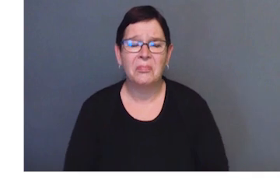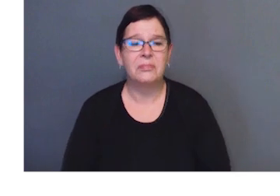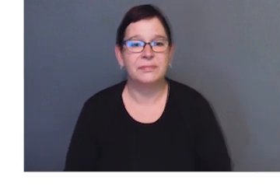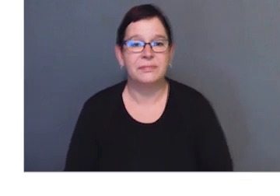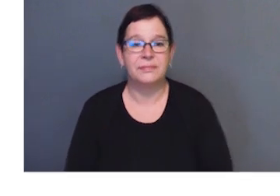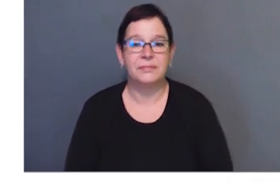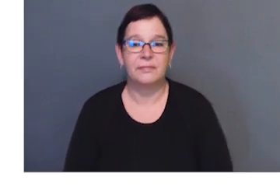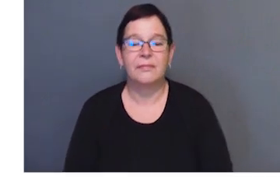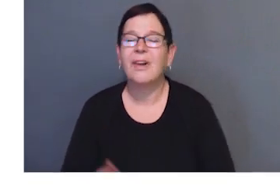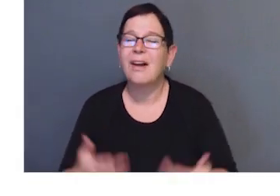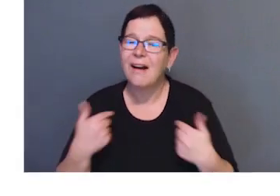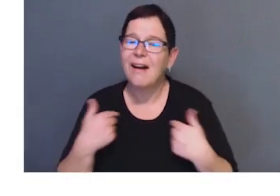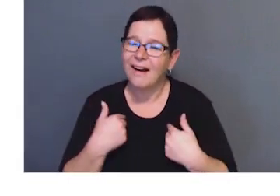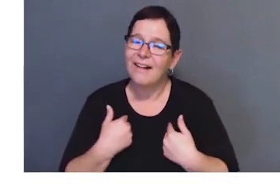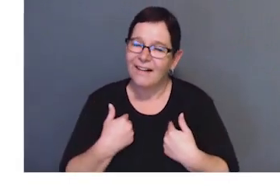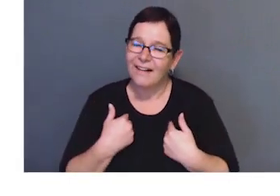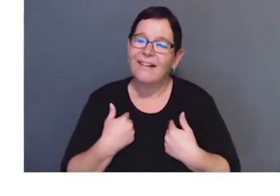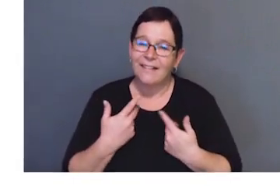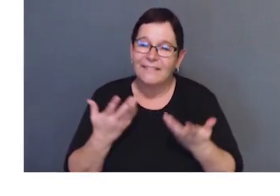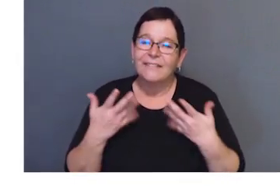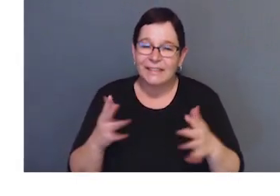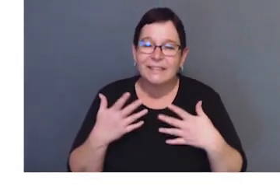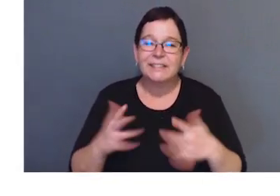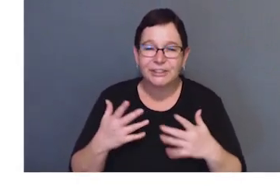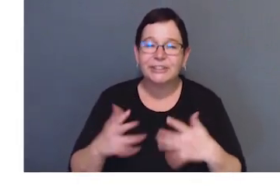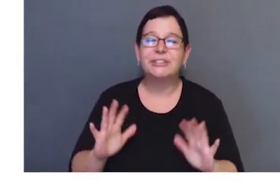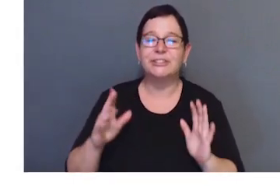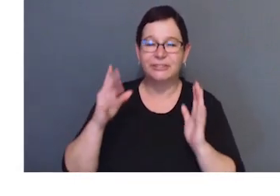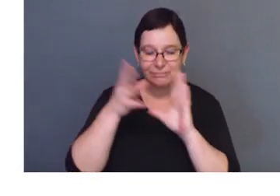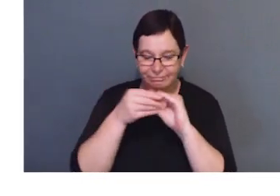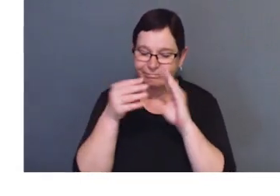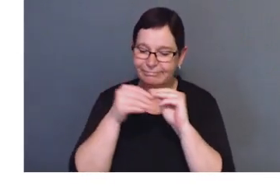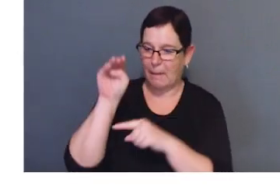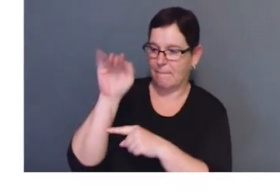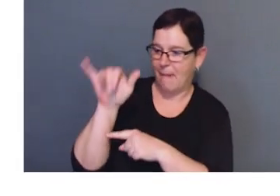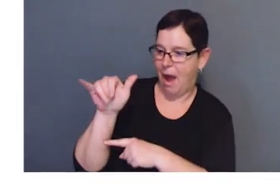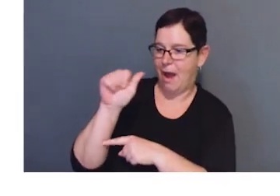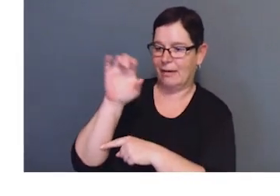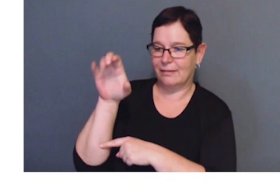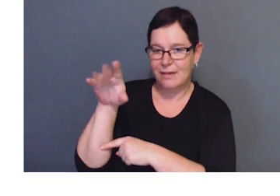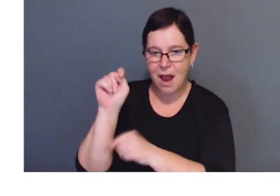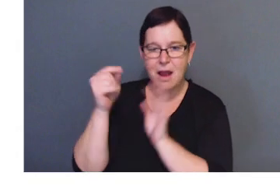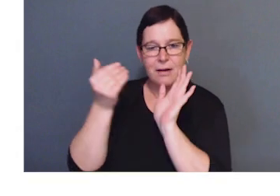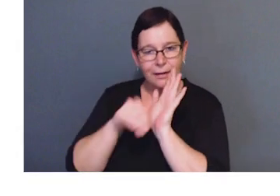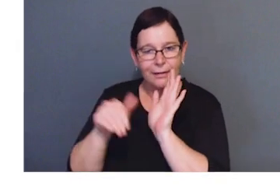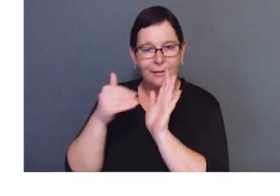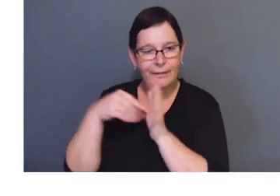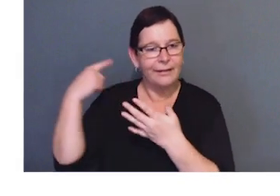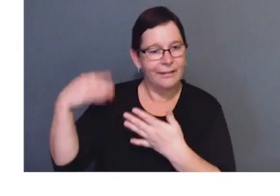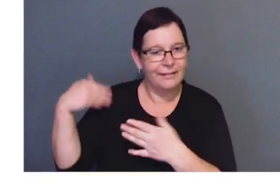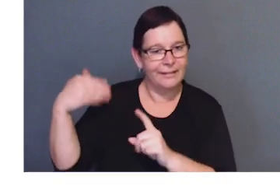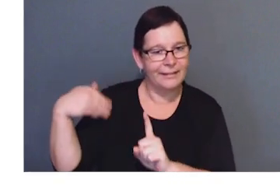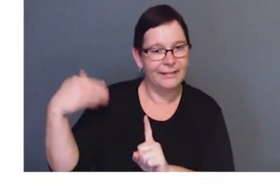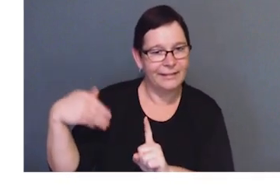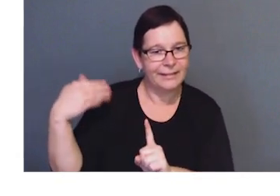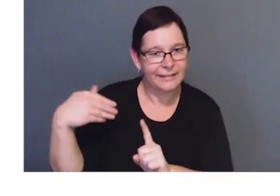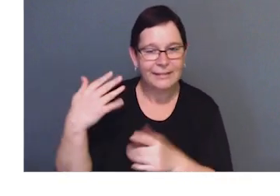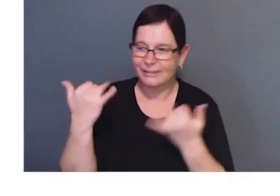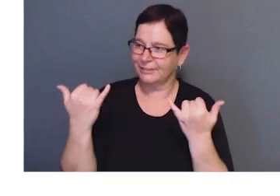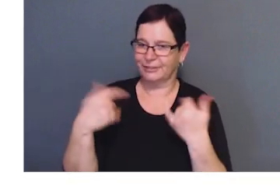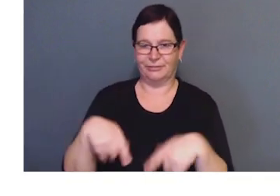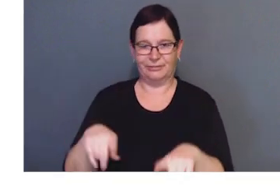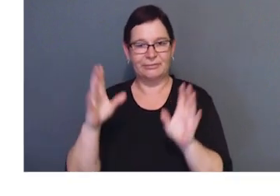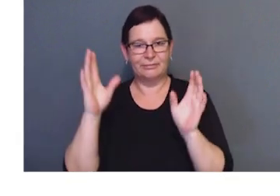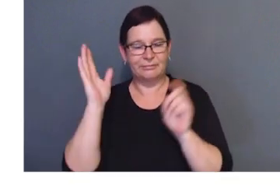I've mentioned My Account a couple times already during today's presentation, and now I'll cover this valuable service in more detail.